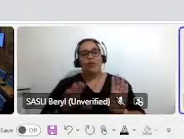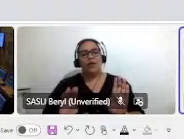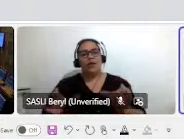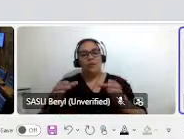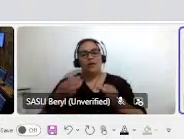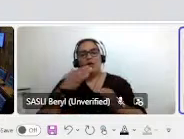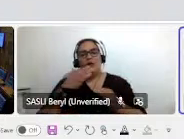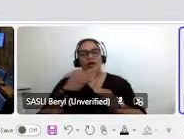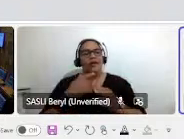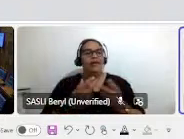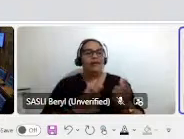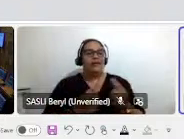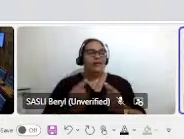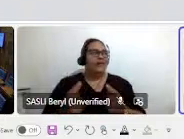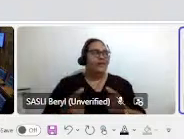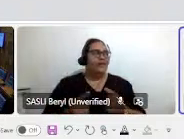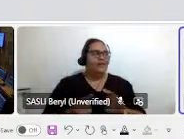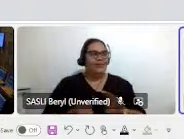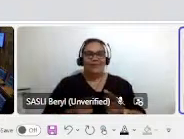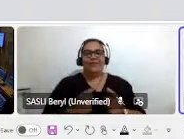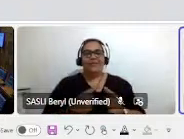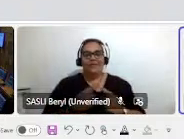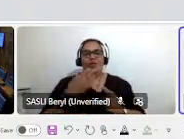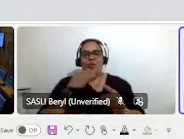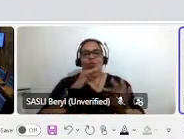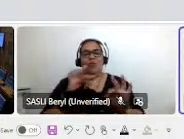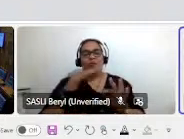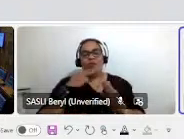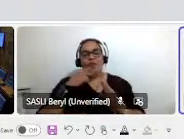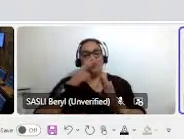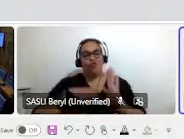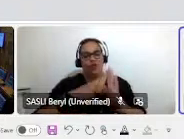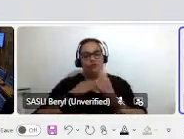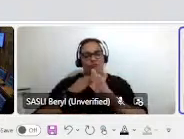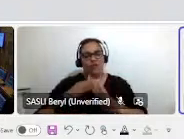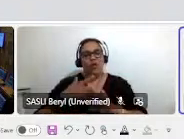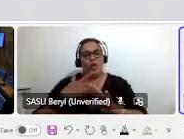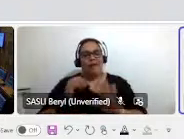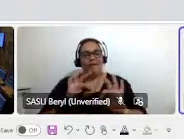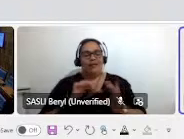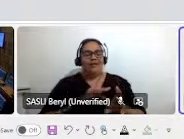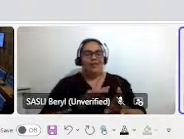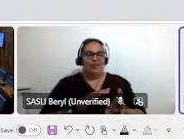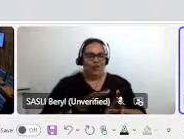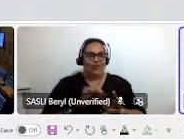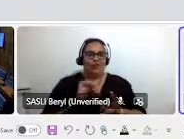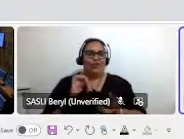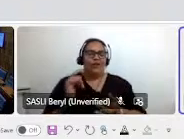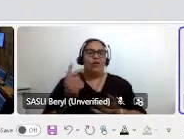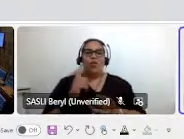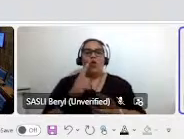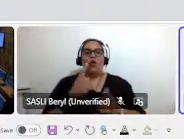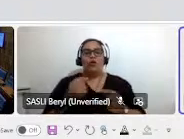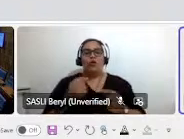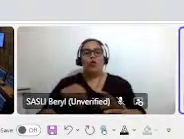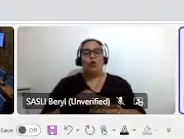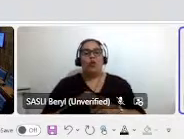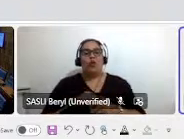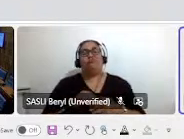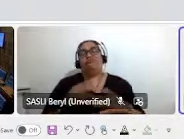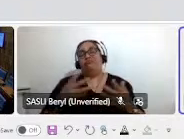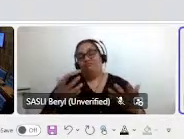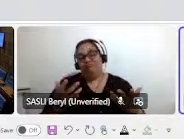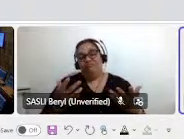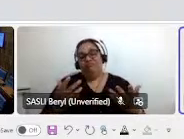actually want more libraries and more people reading, that we sit with a situation due to, frankly,